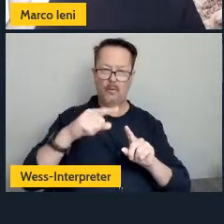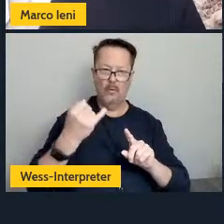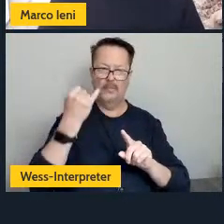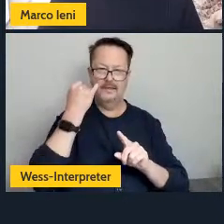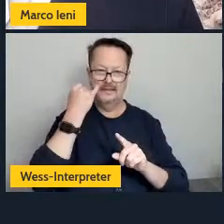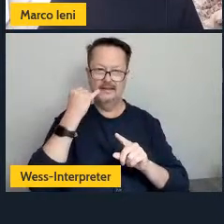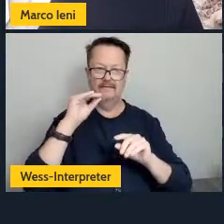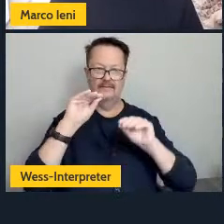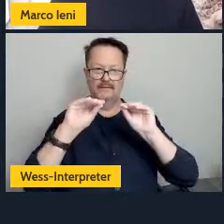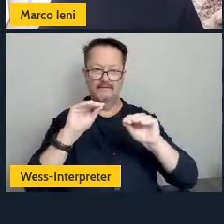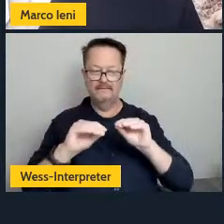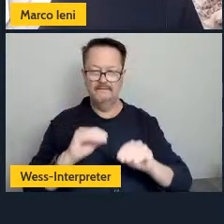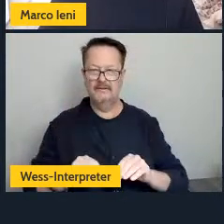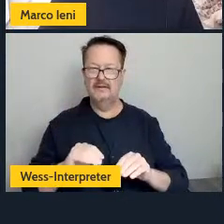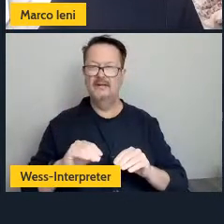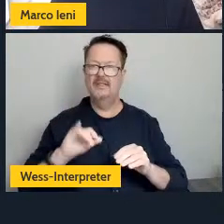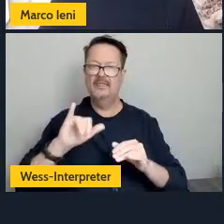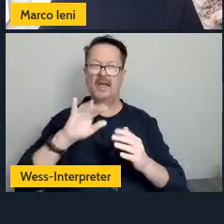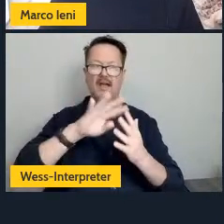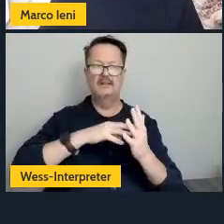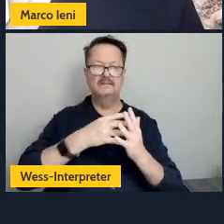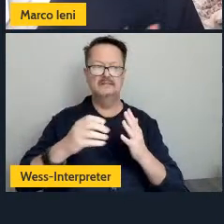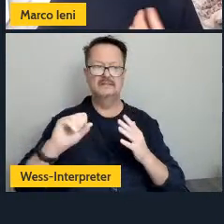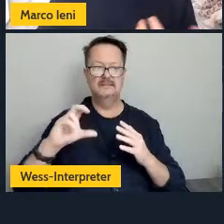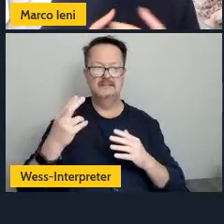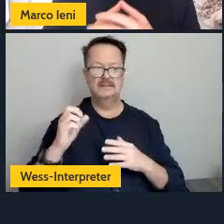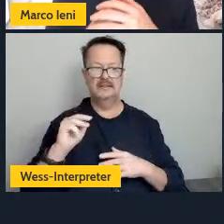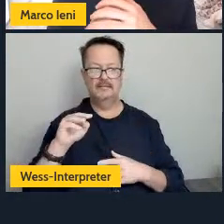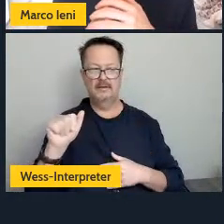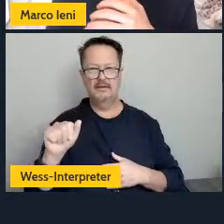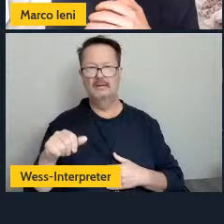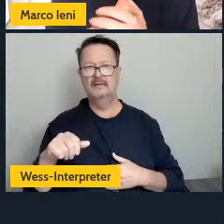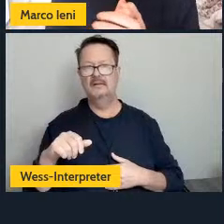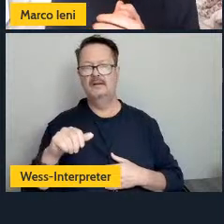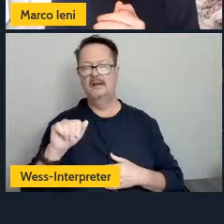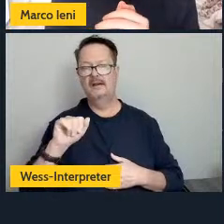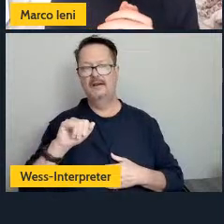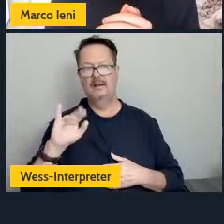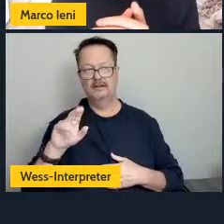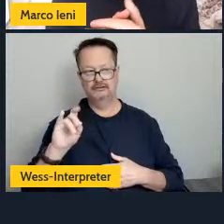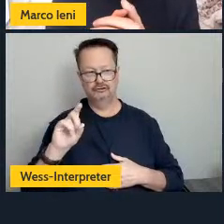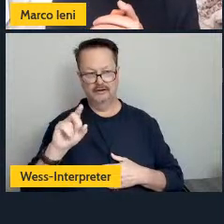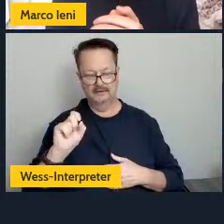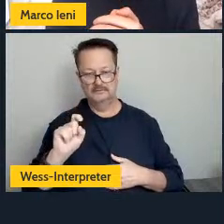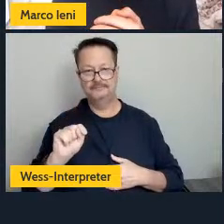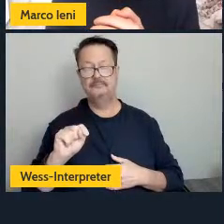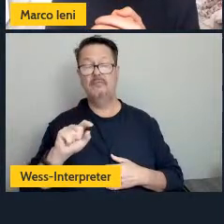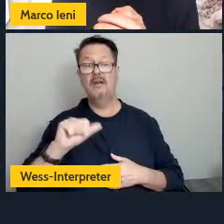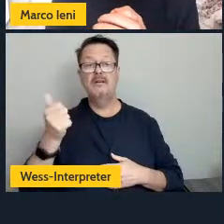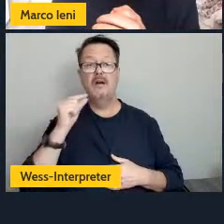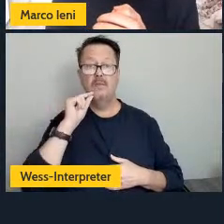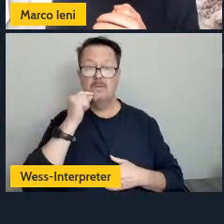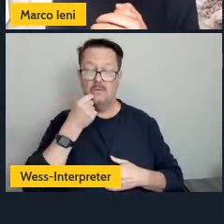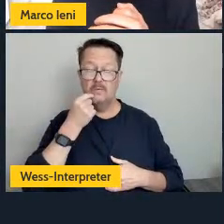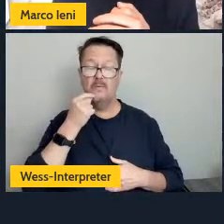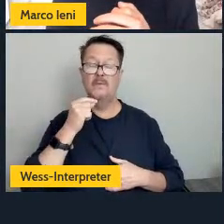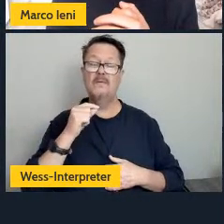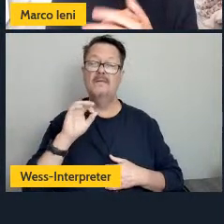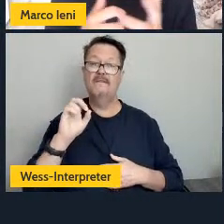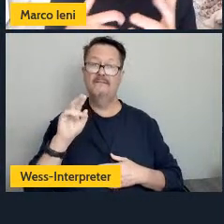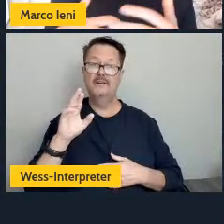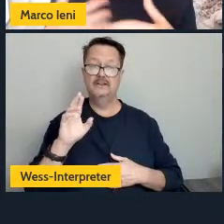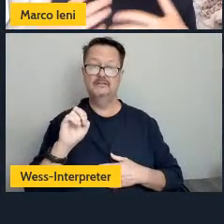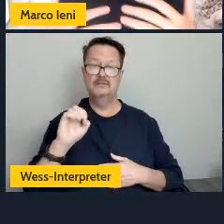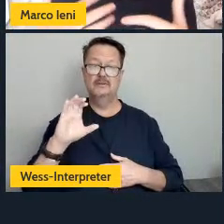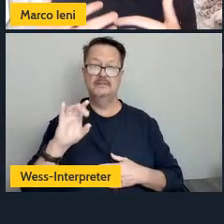the values.schema.json. So another cool feature that I like about CDKs is that it